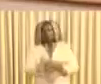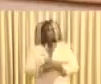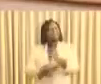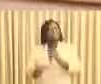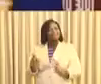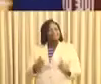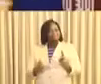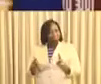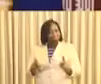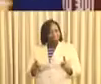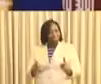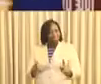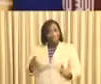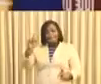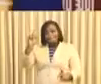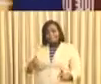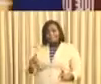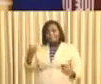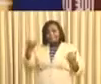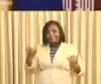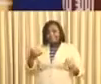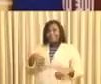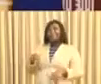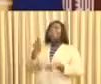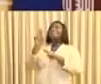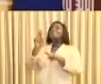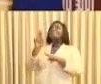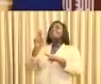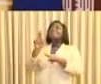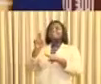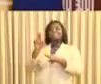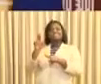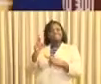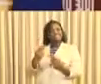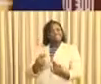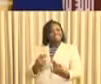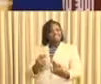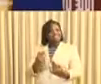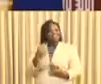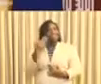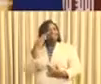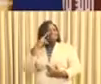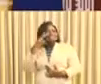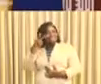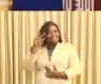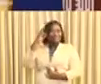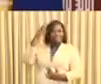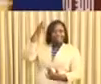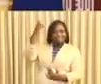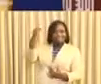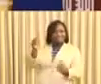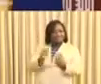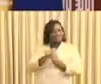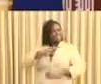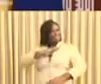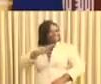our heads above the parapet and look at our future with courage and hope. I